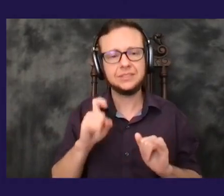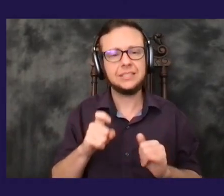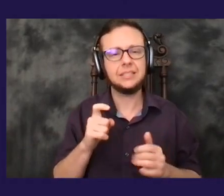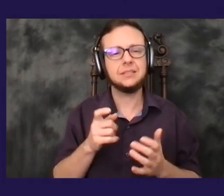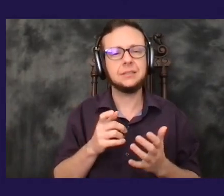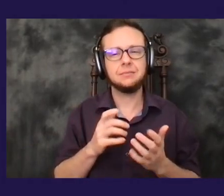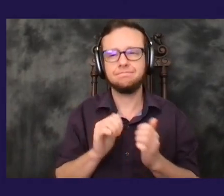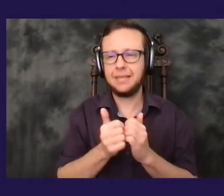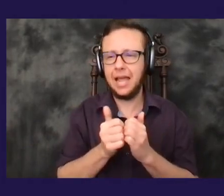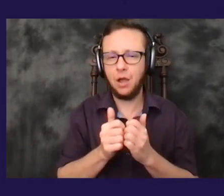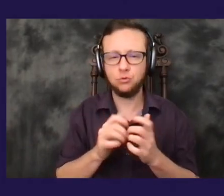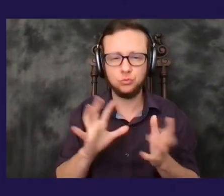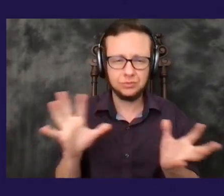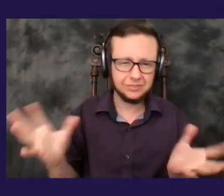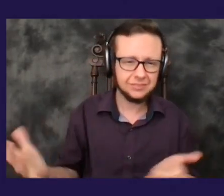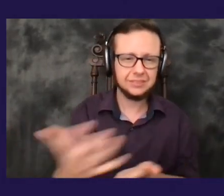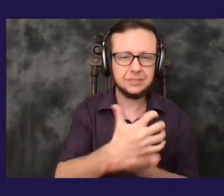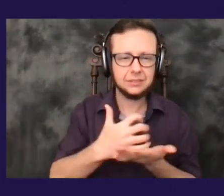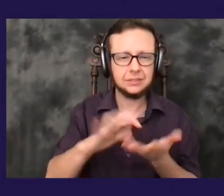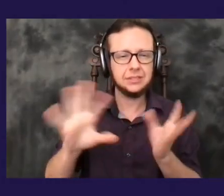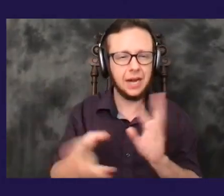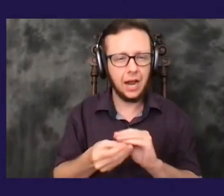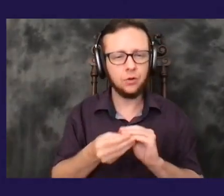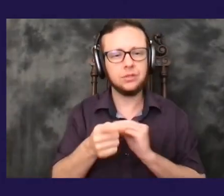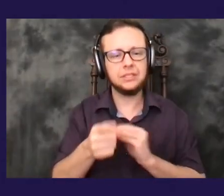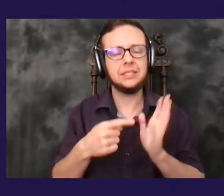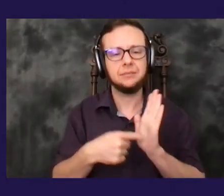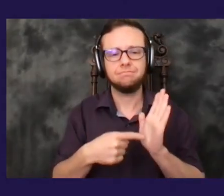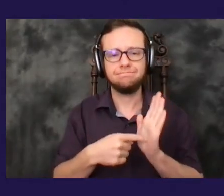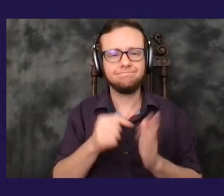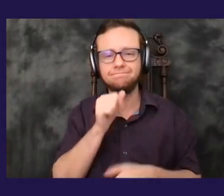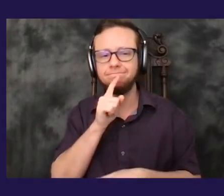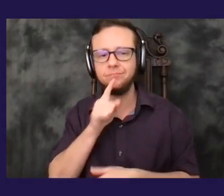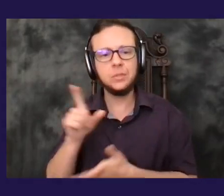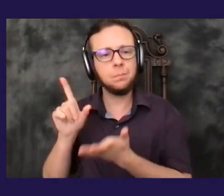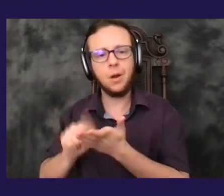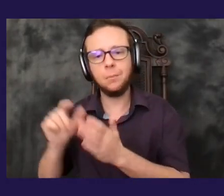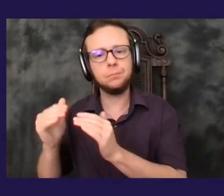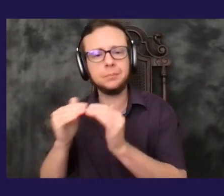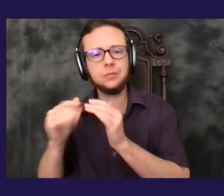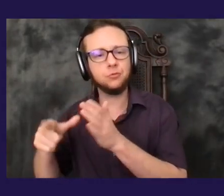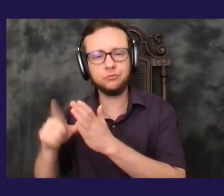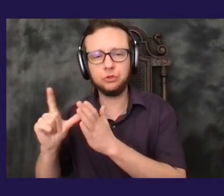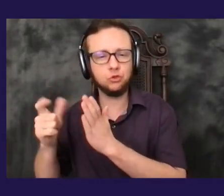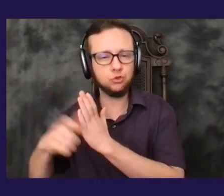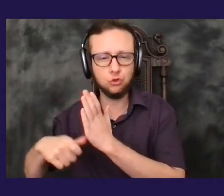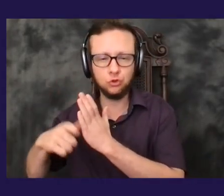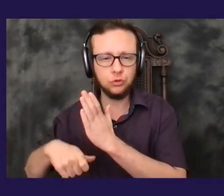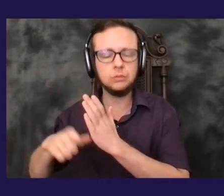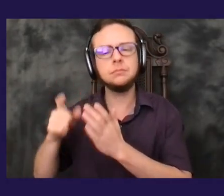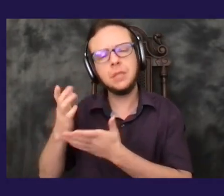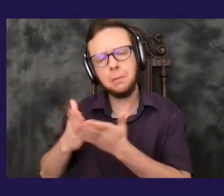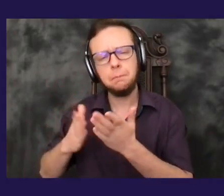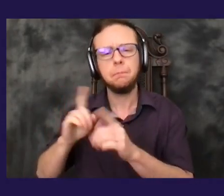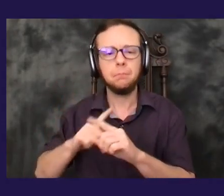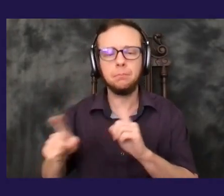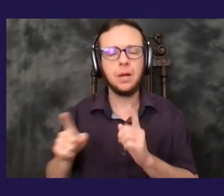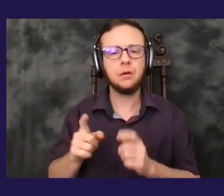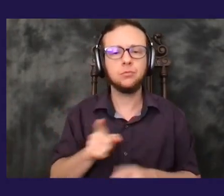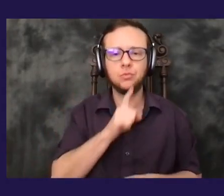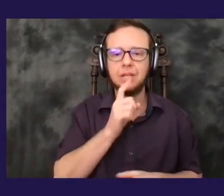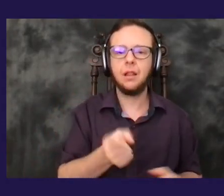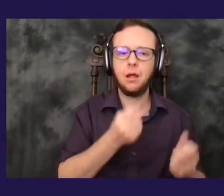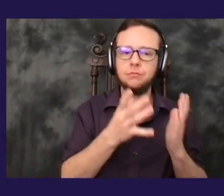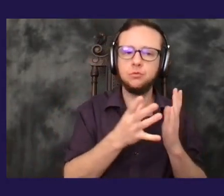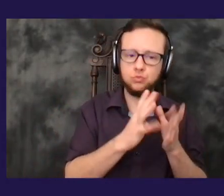weren't necessarily kind of published in peer-reviewed journals. Some aspects of them have been, but I think there's a lot of stories of really